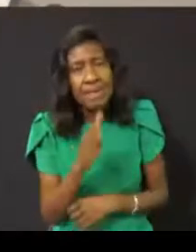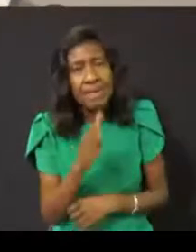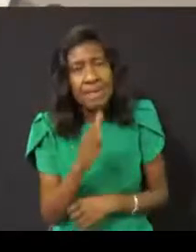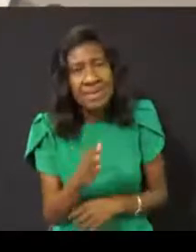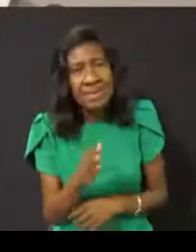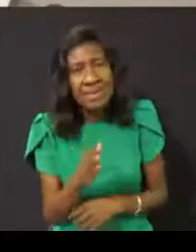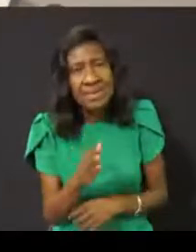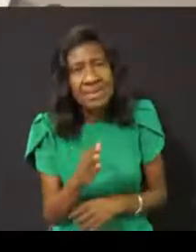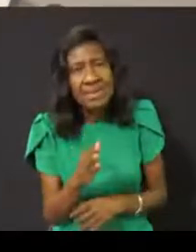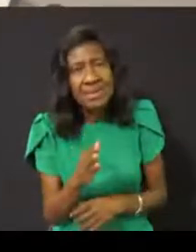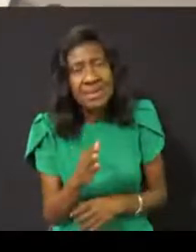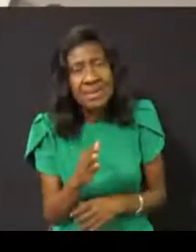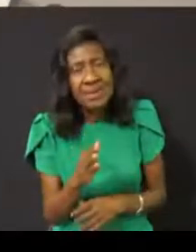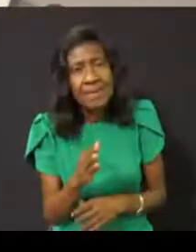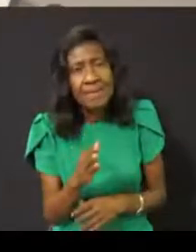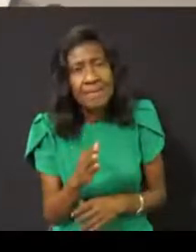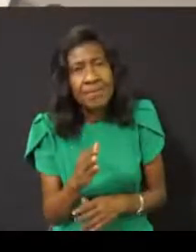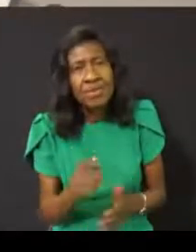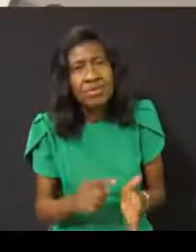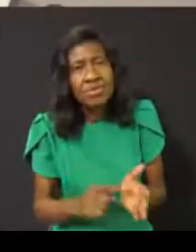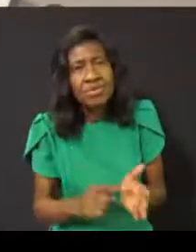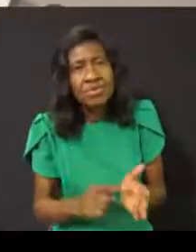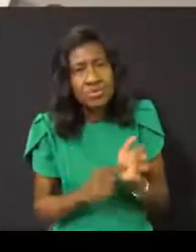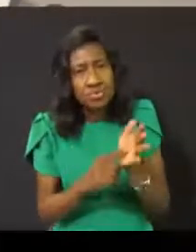rolling those out over the course of